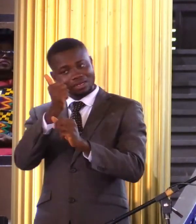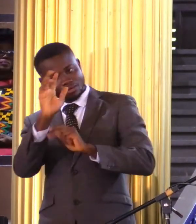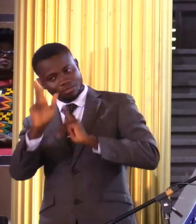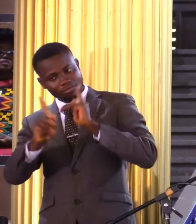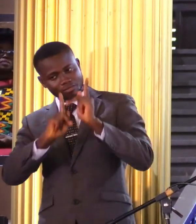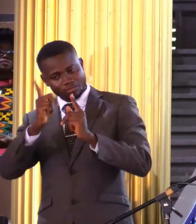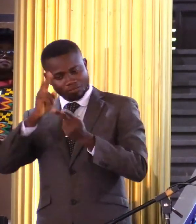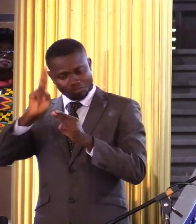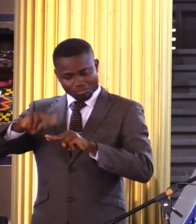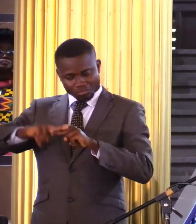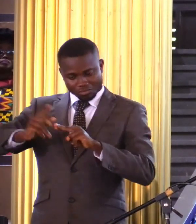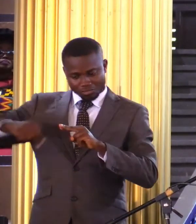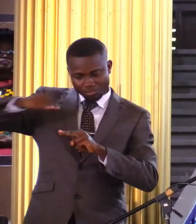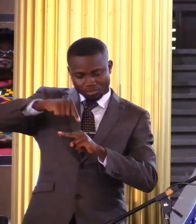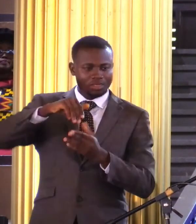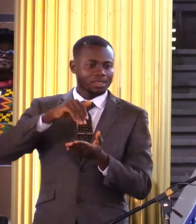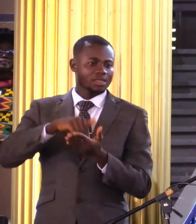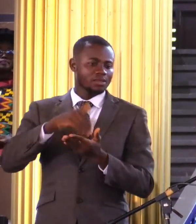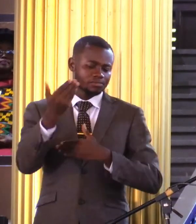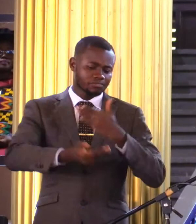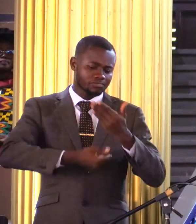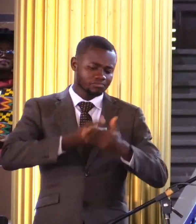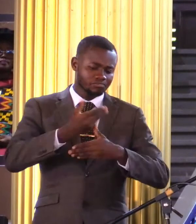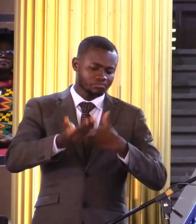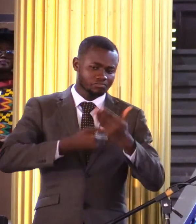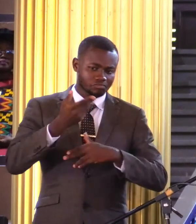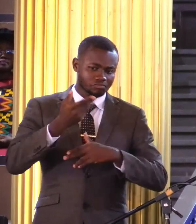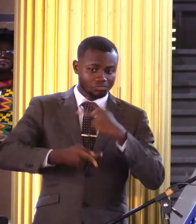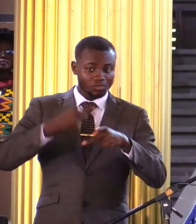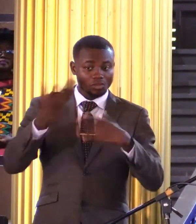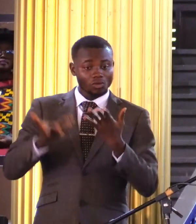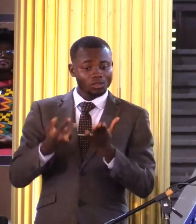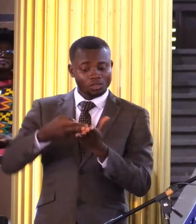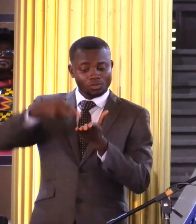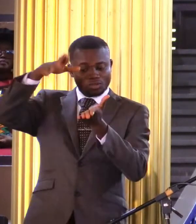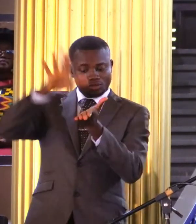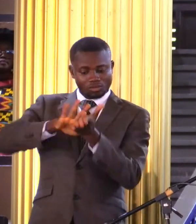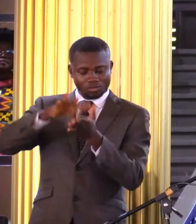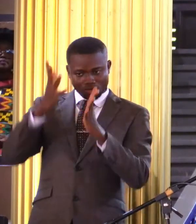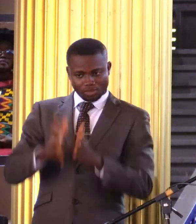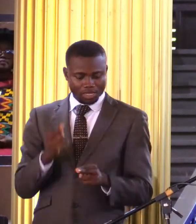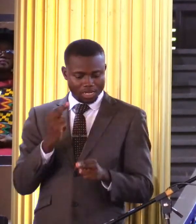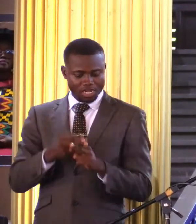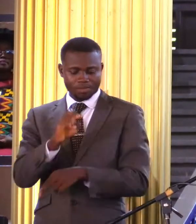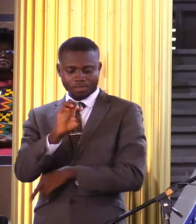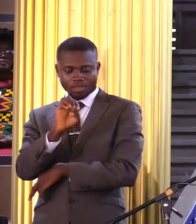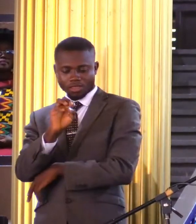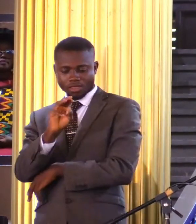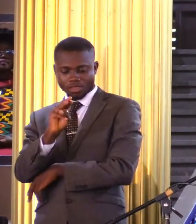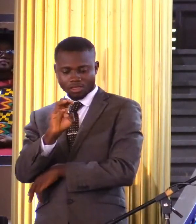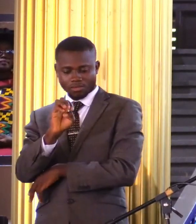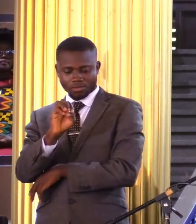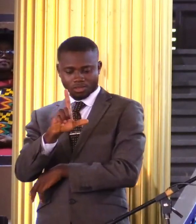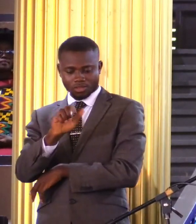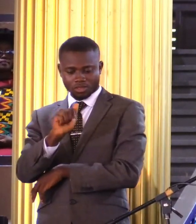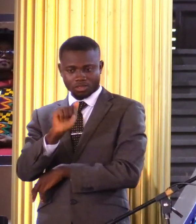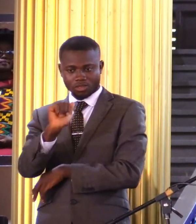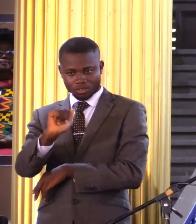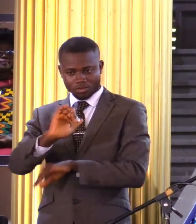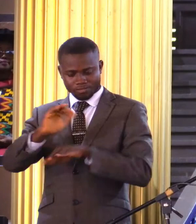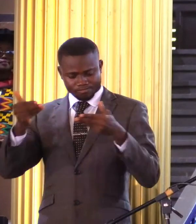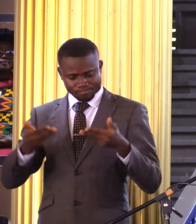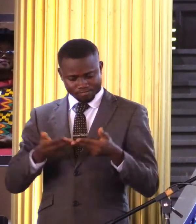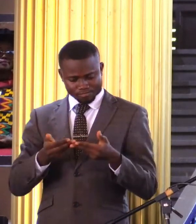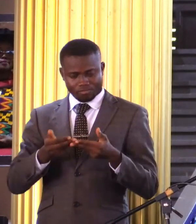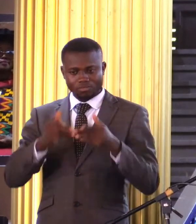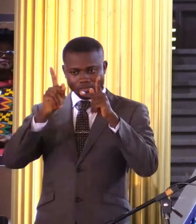you. I shall now invite the Registrar, Mrs. Emilia J. Mensah, to deliver welcome remarks and to introduce our chairperson